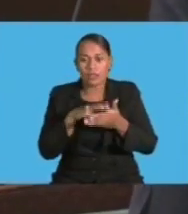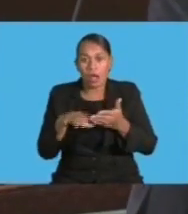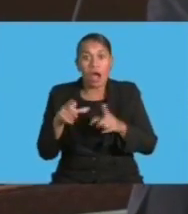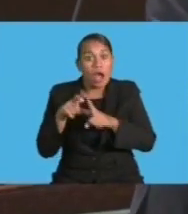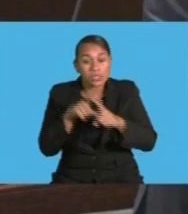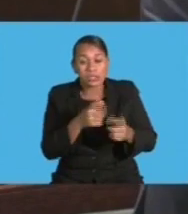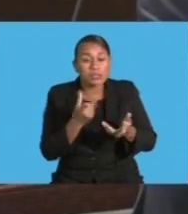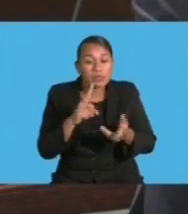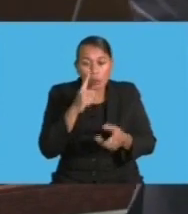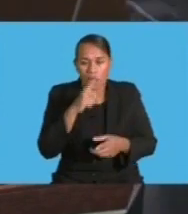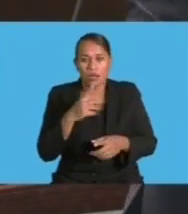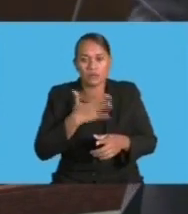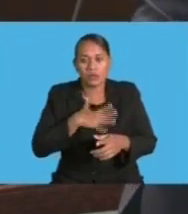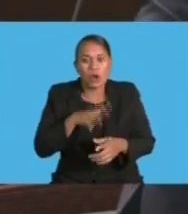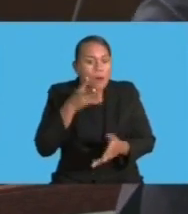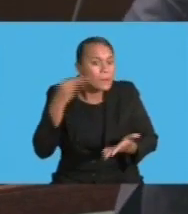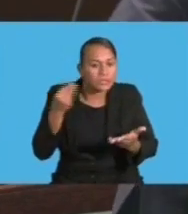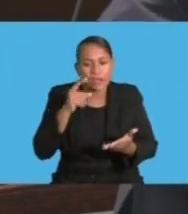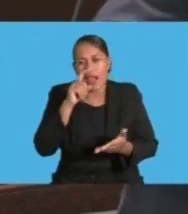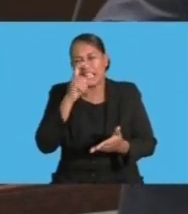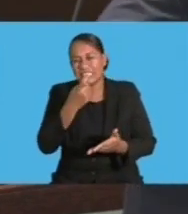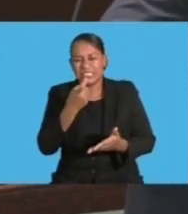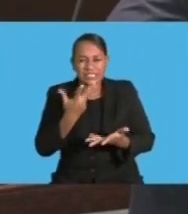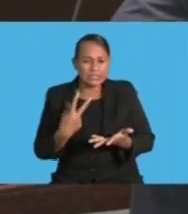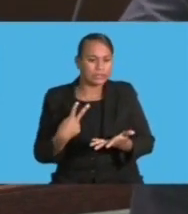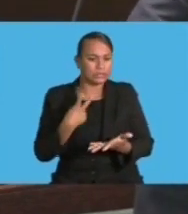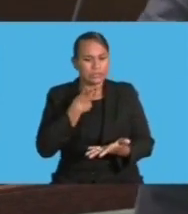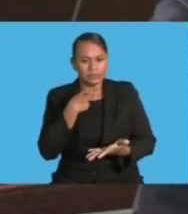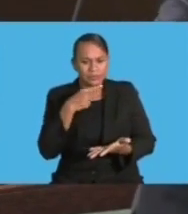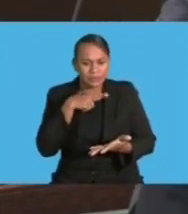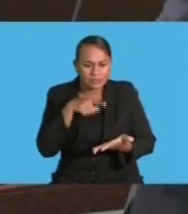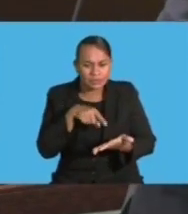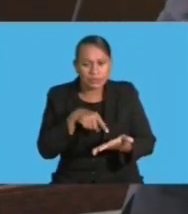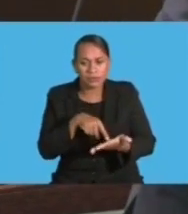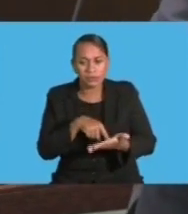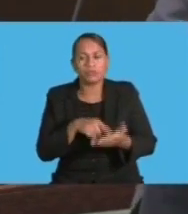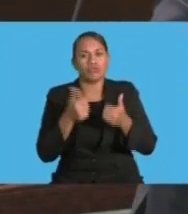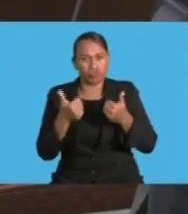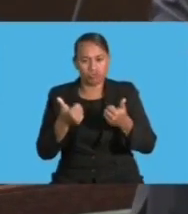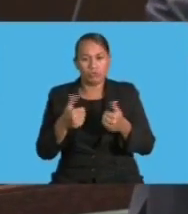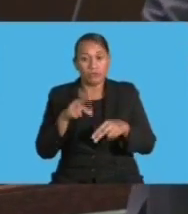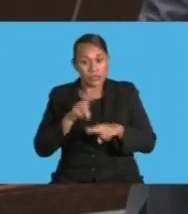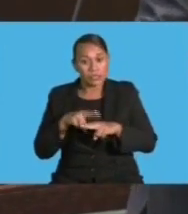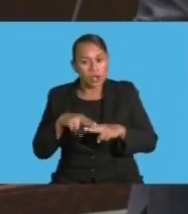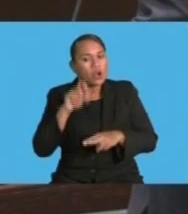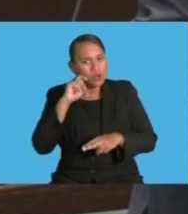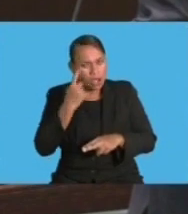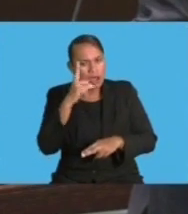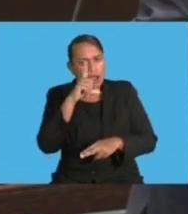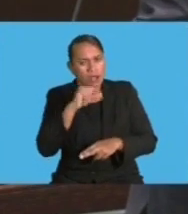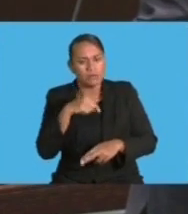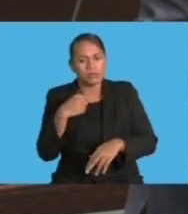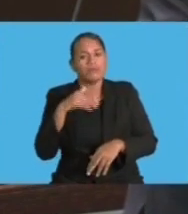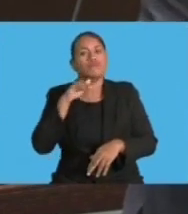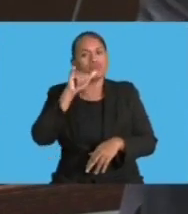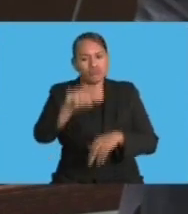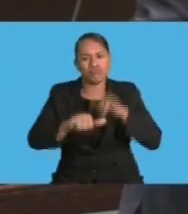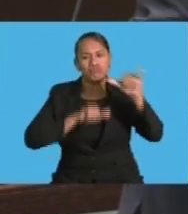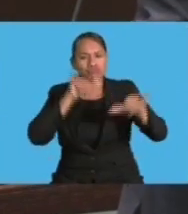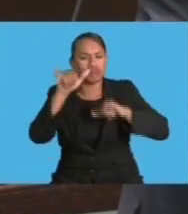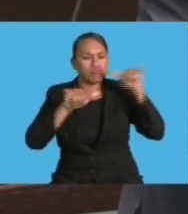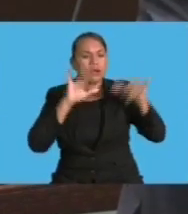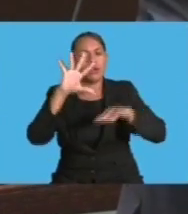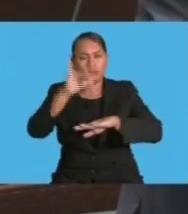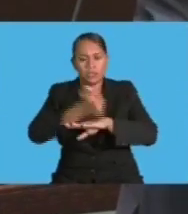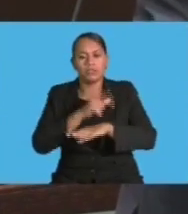enter the country and easier for Fijians to travel overseas to use e-passport gates to speed